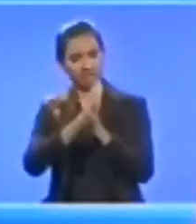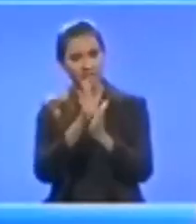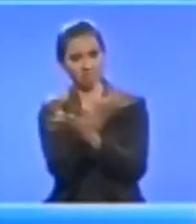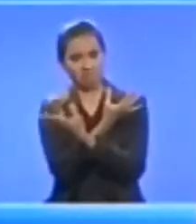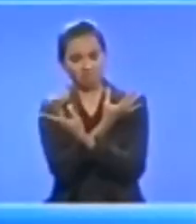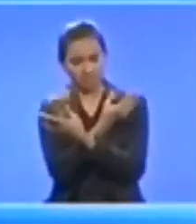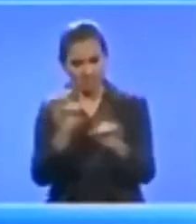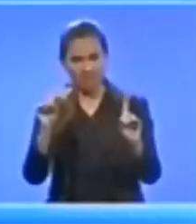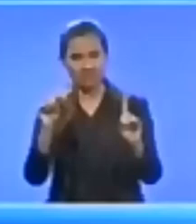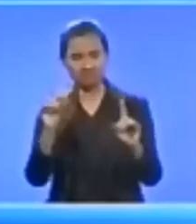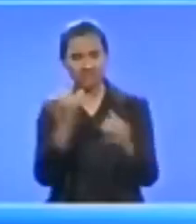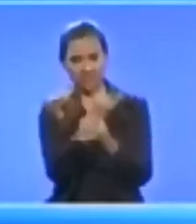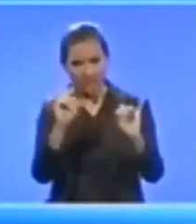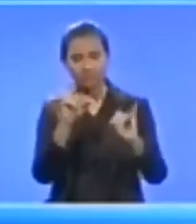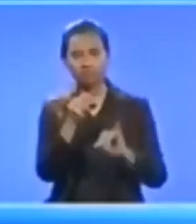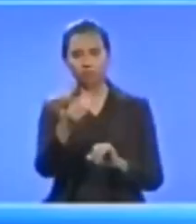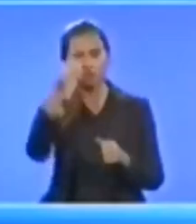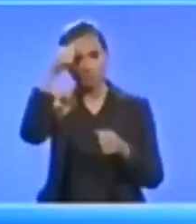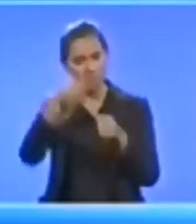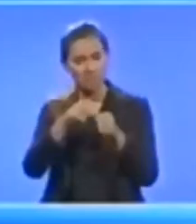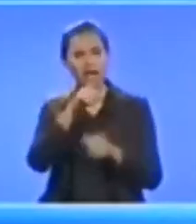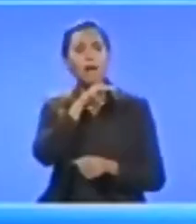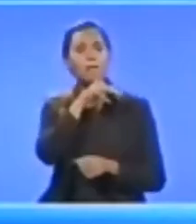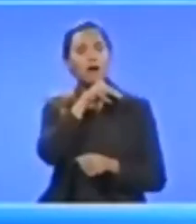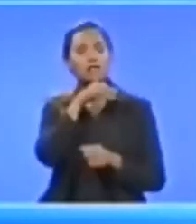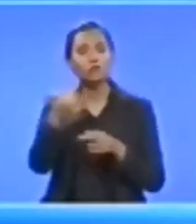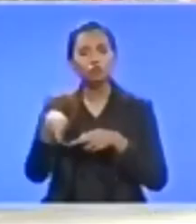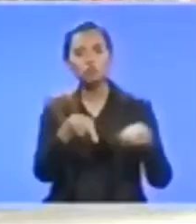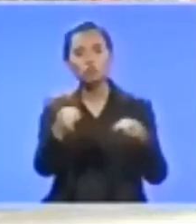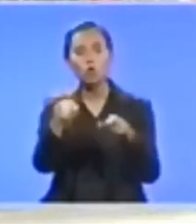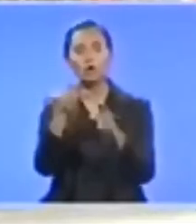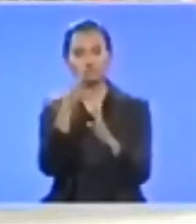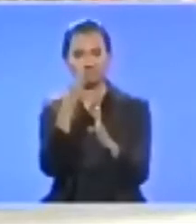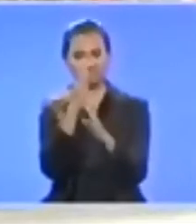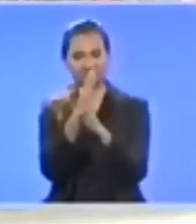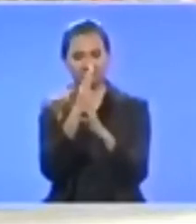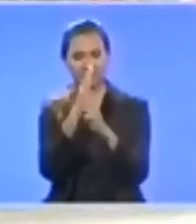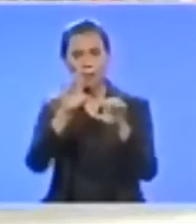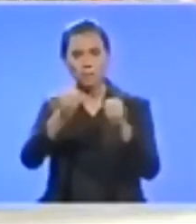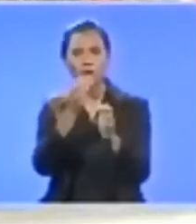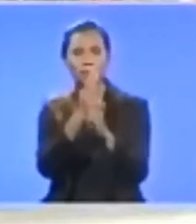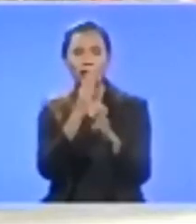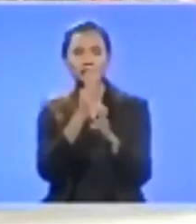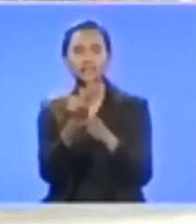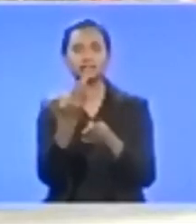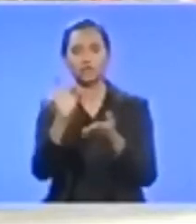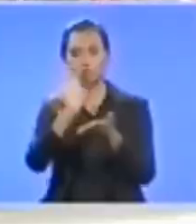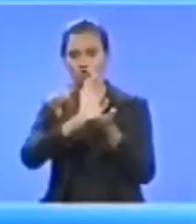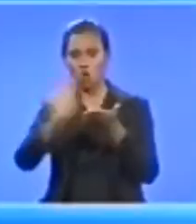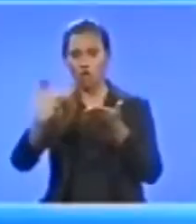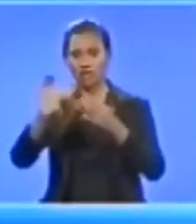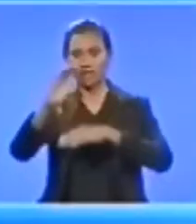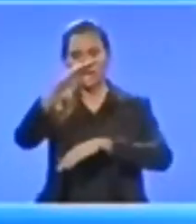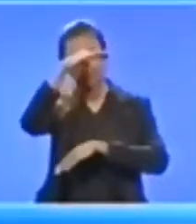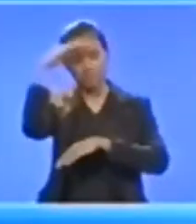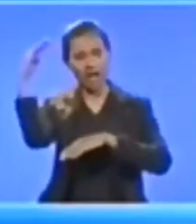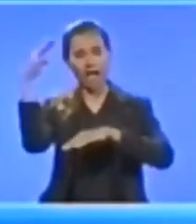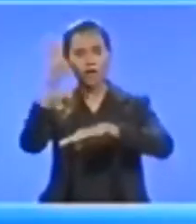muddy roads, the rickety buses, we used to call them bone shakers, and the chalky blackboards in the